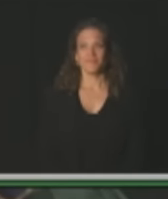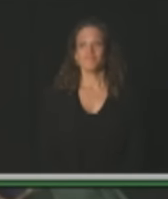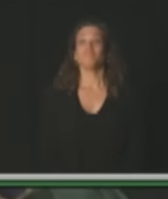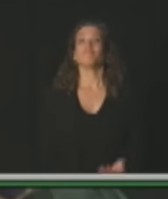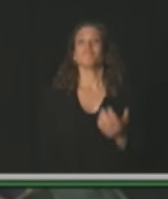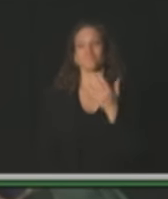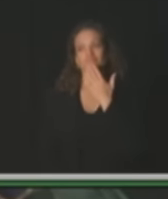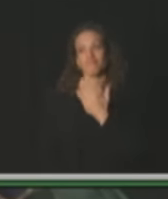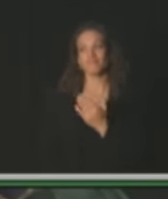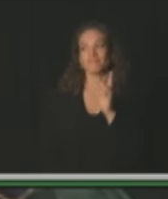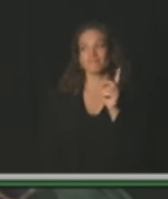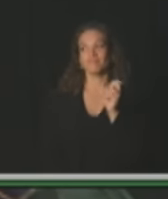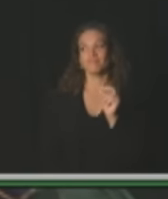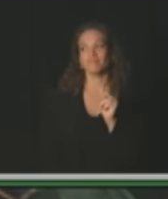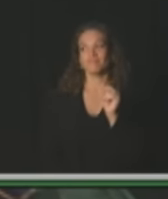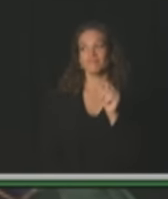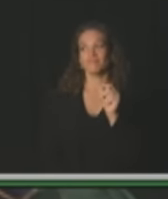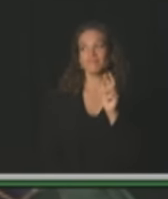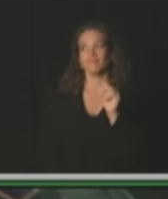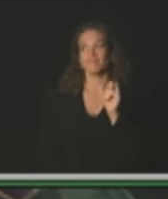Thank you, Dean Traynor.